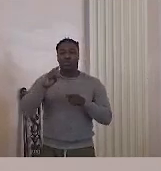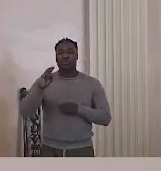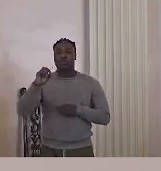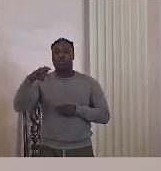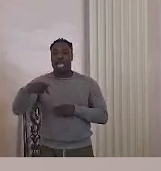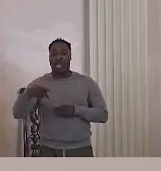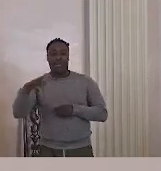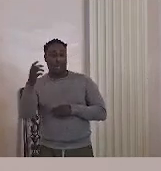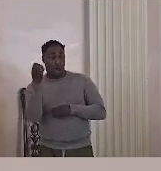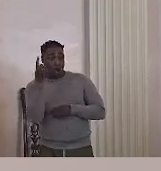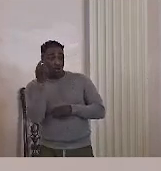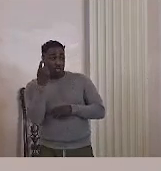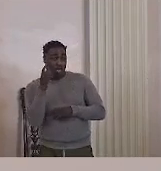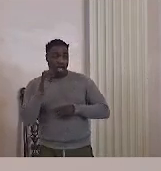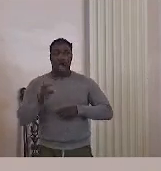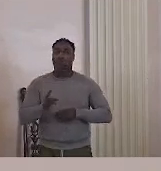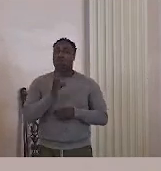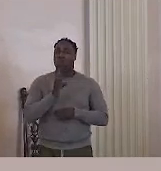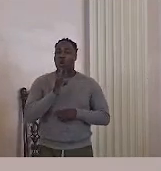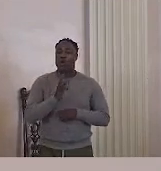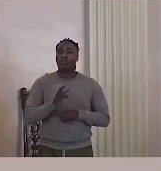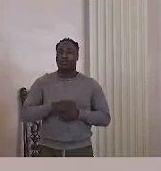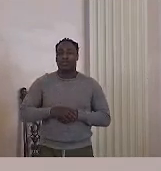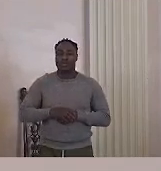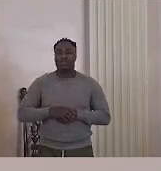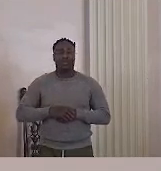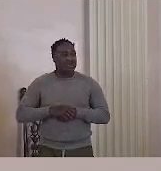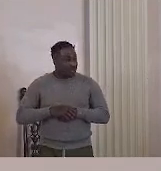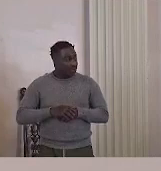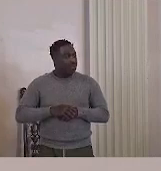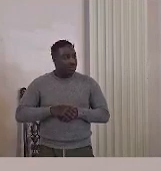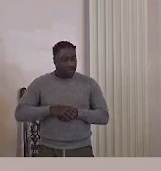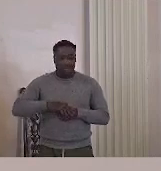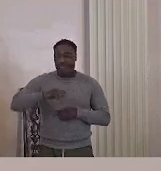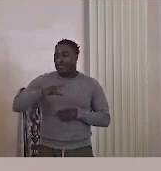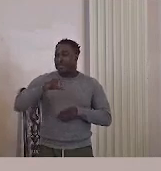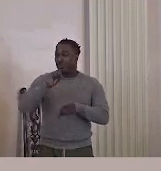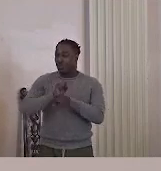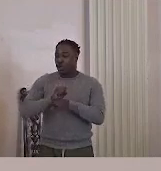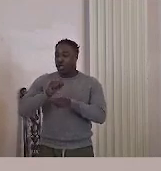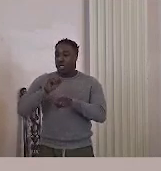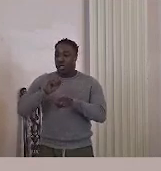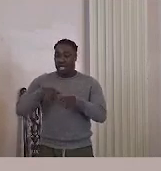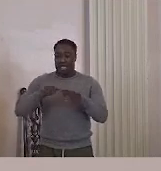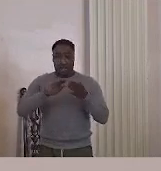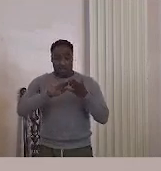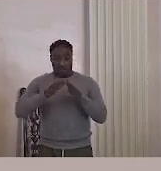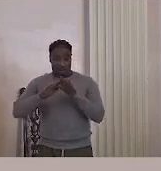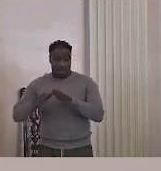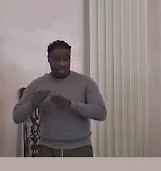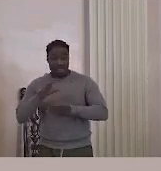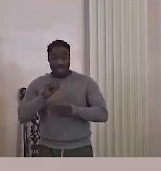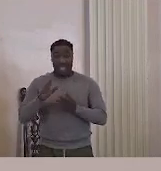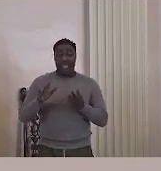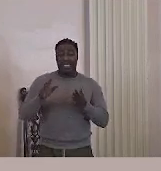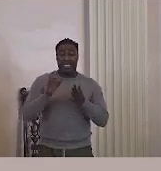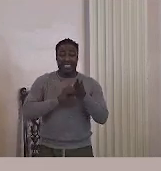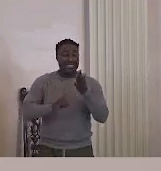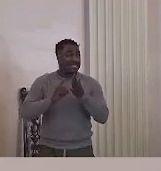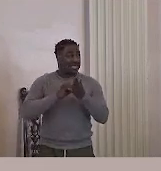the understanding of the waters second, and to work in community throughout. And she writes and designs